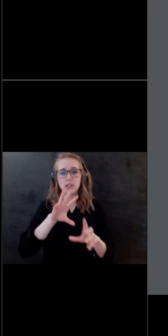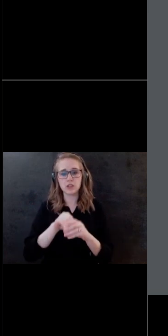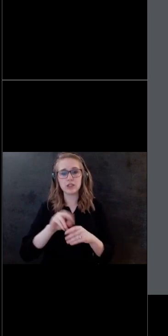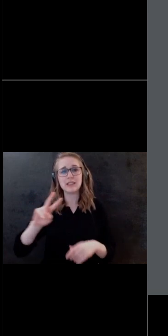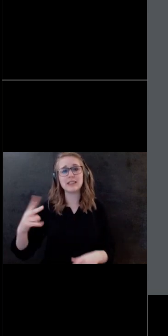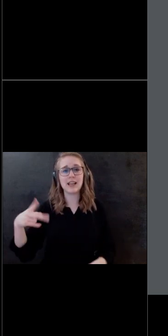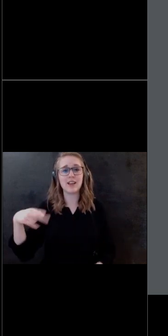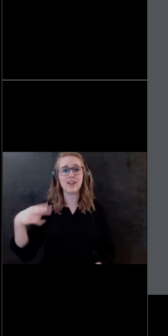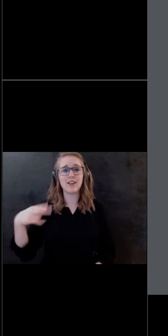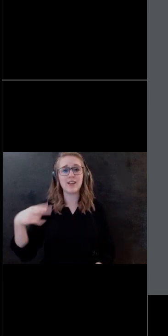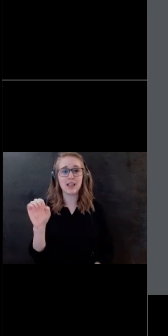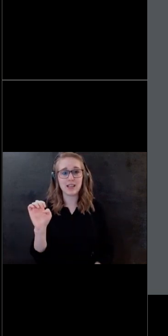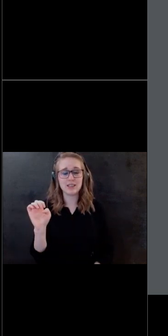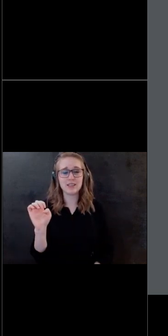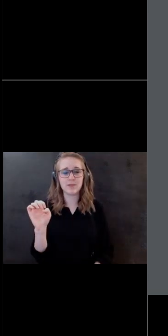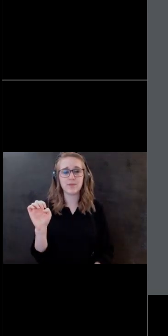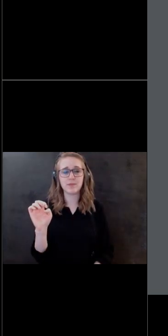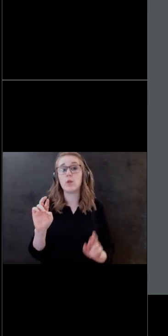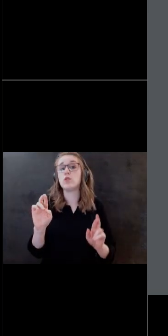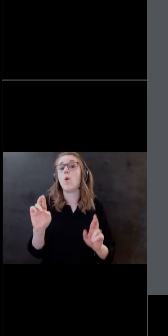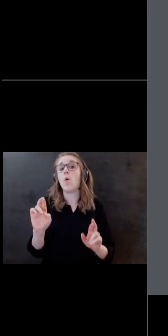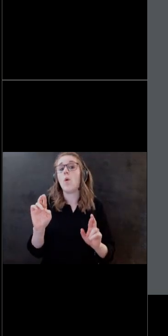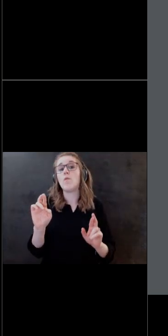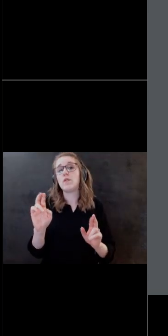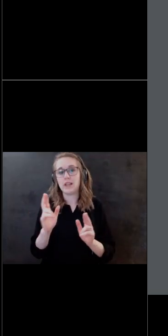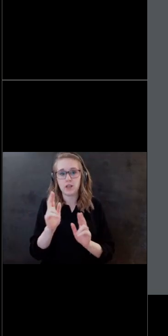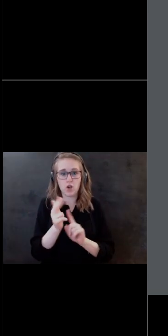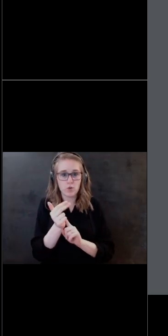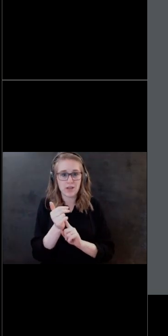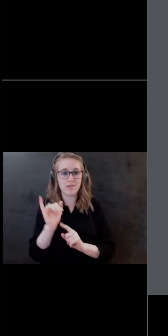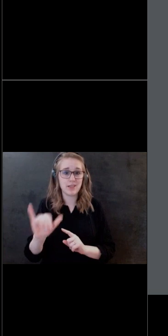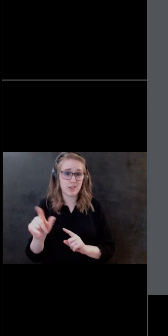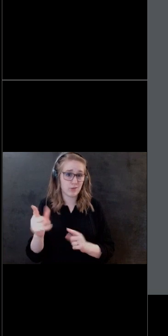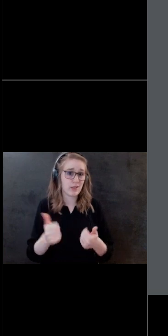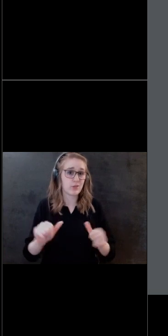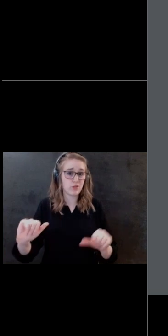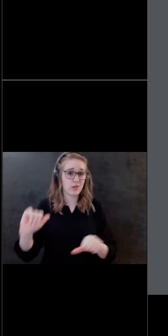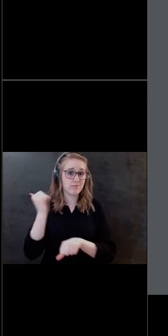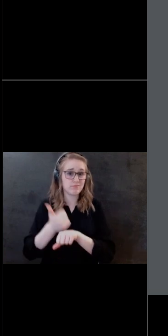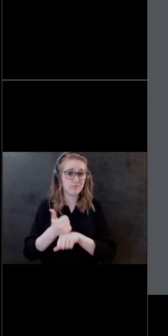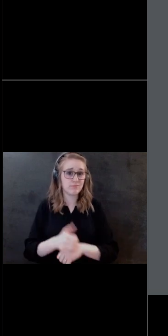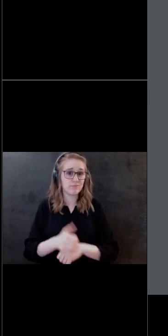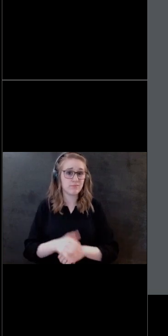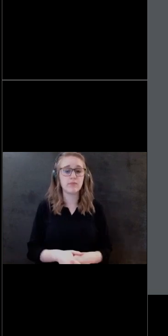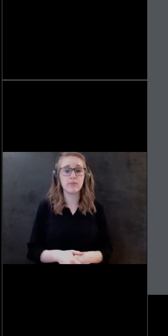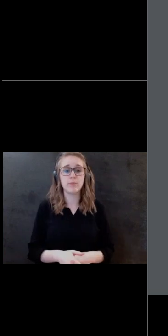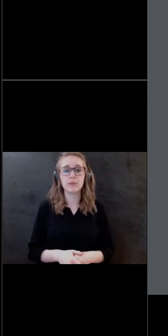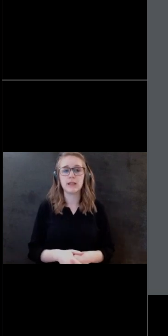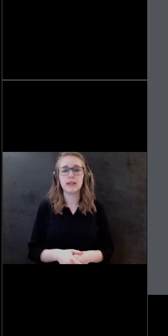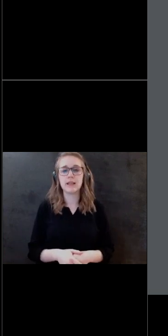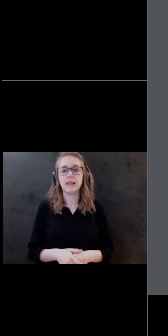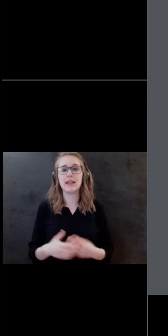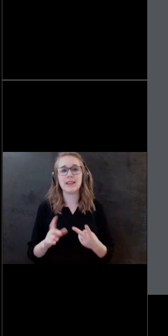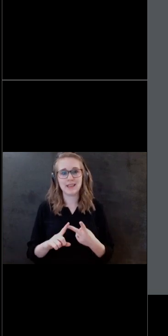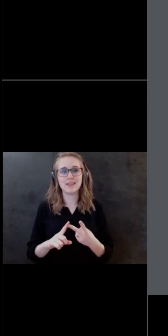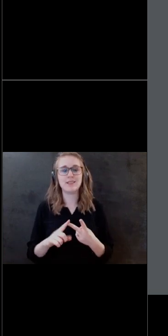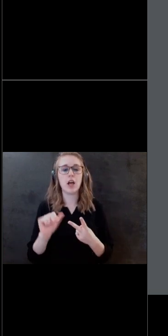phase that was hopefully a hotel. That was what they were trying or striving for, and then a